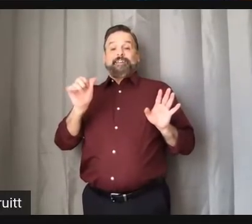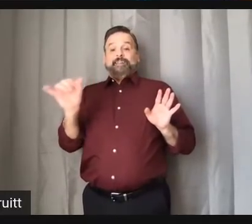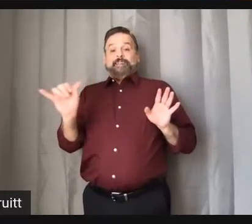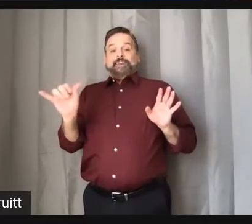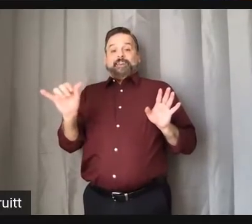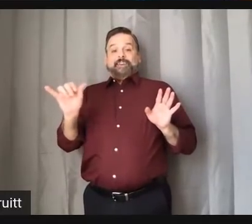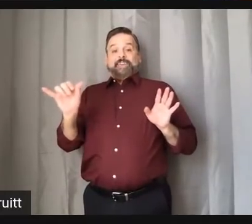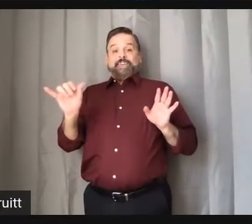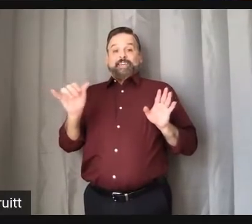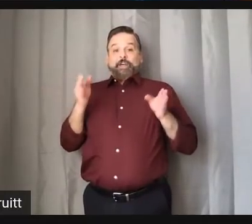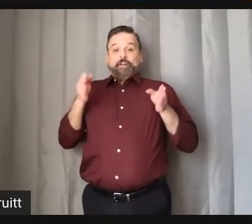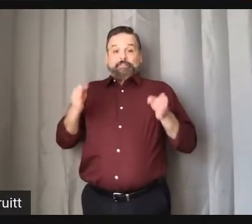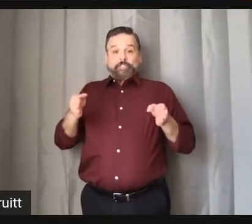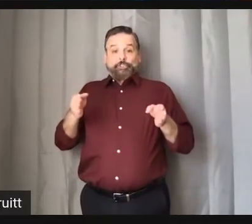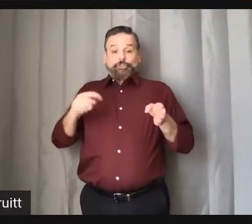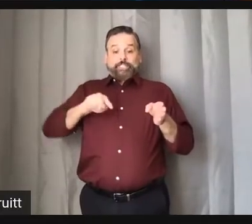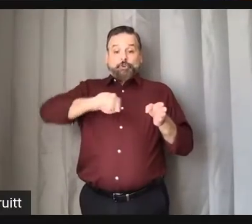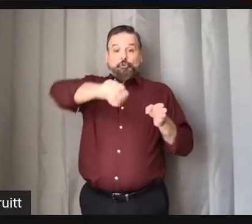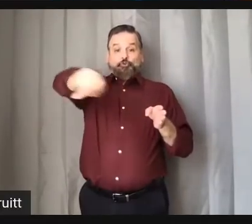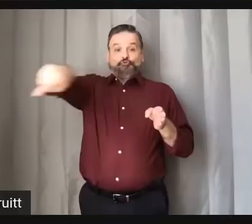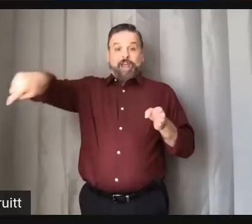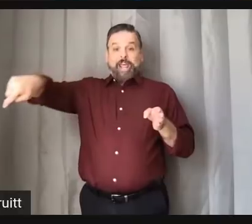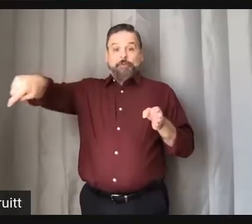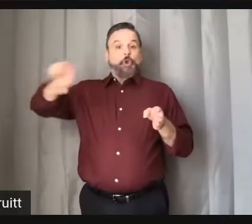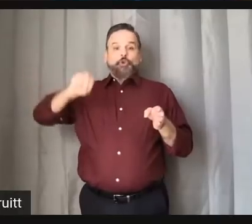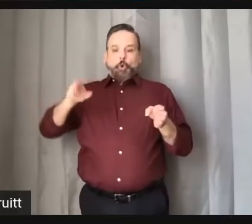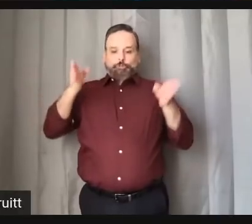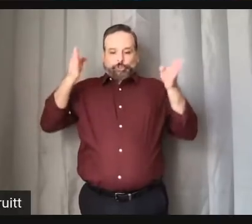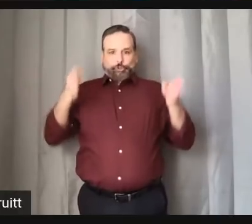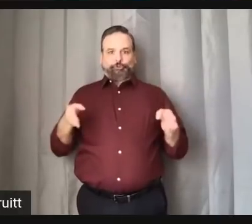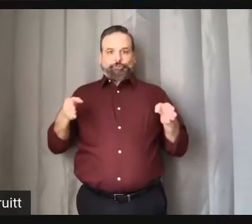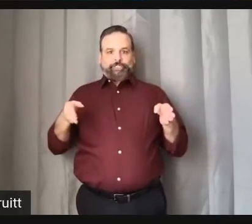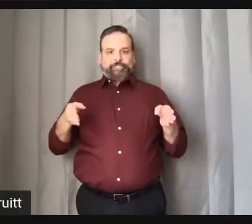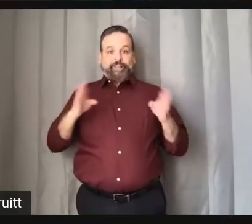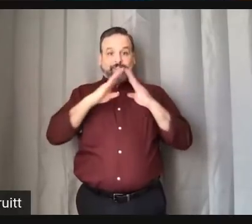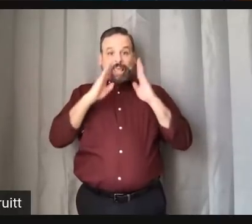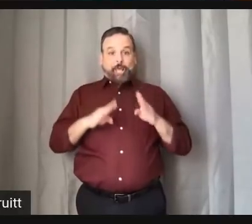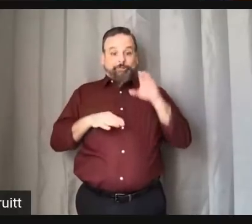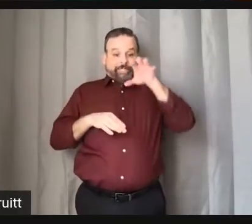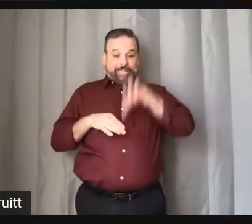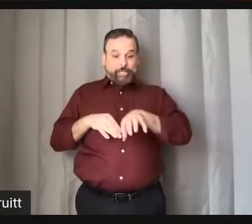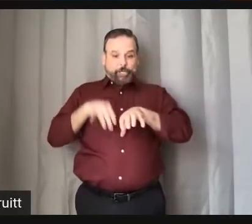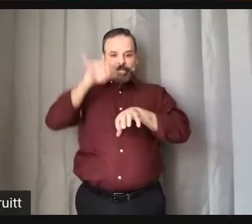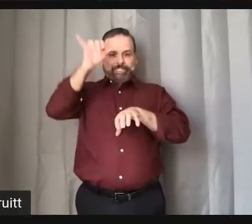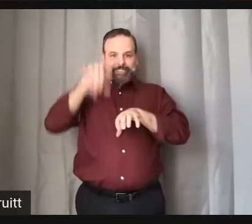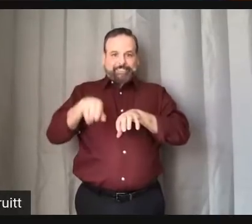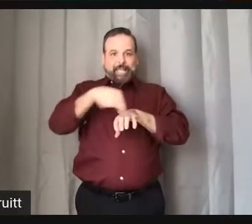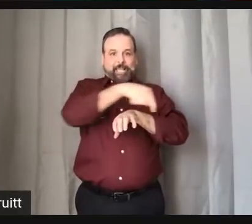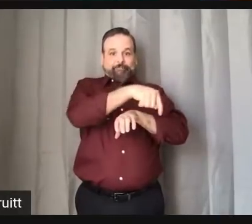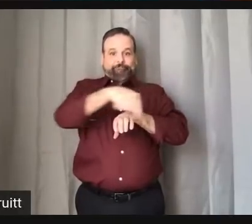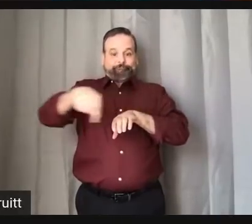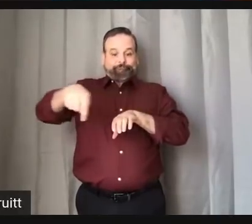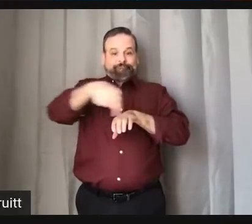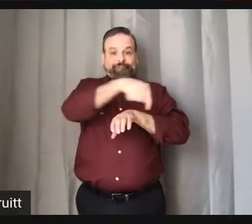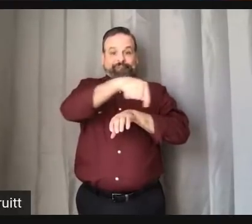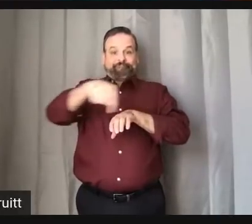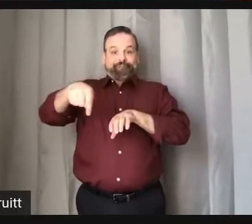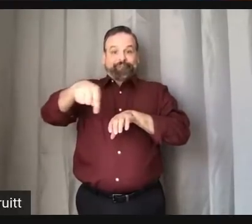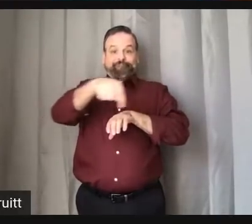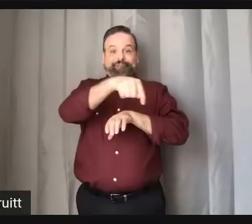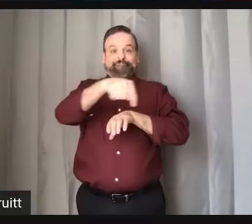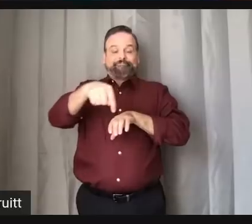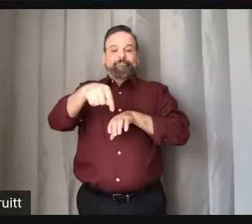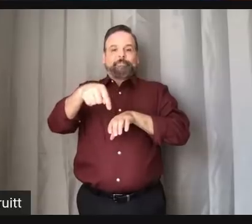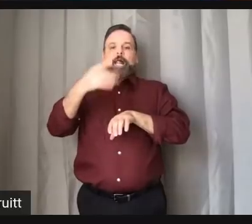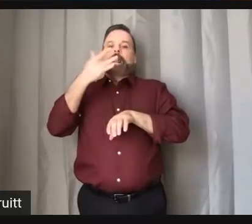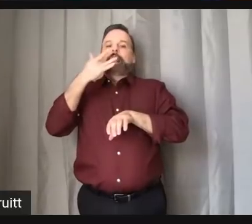like go around the block. It was just like that one, the street where the house was on. It was like up and down. That was it. Now, luckily, at the end of